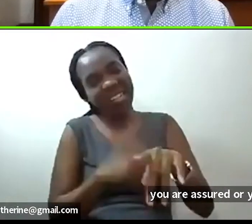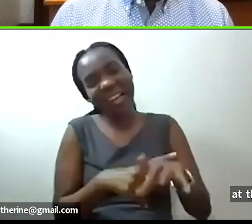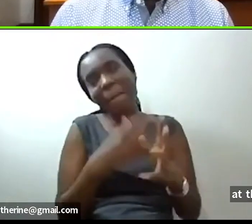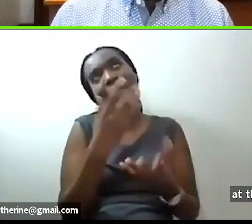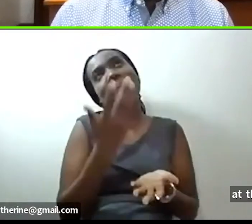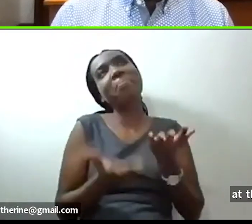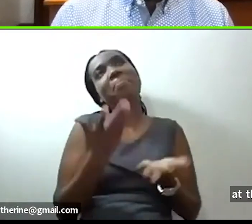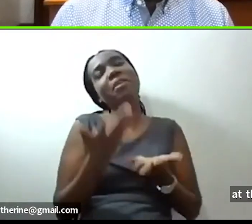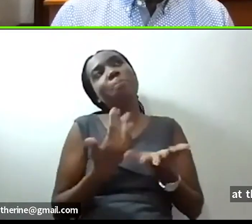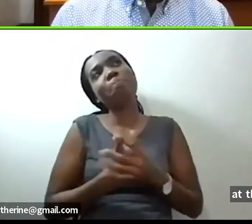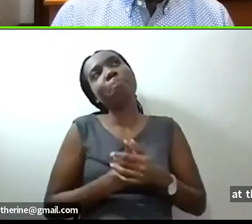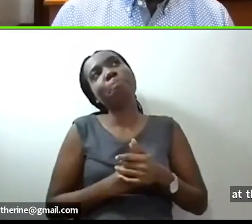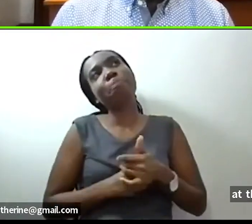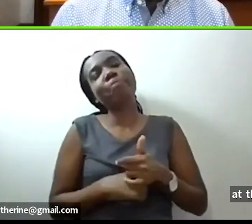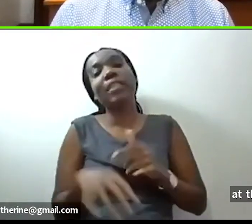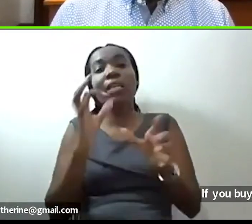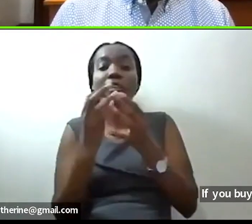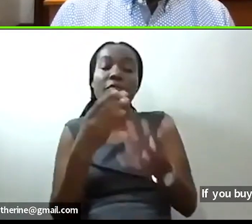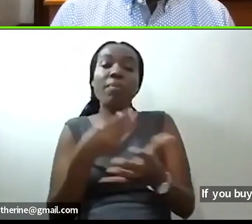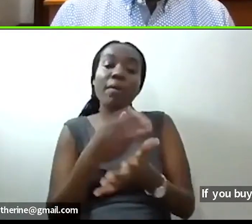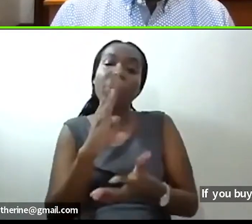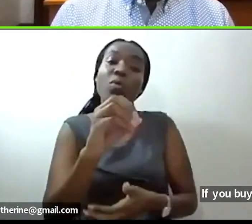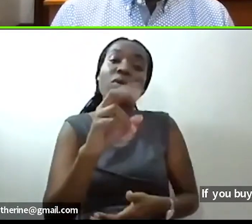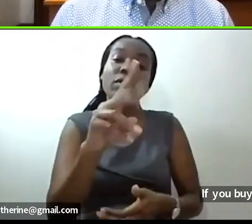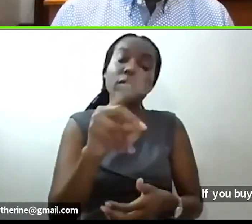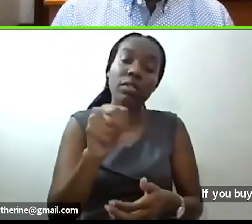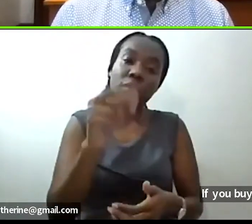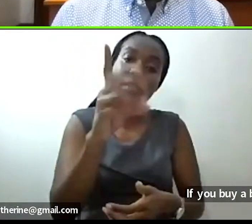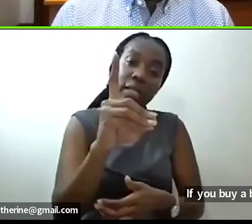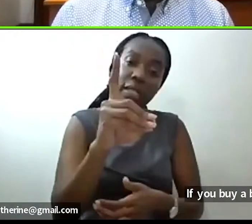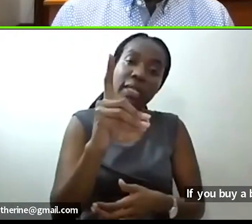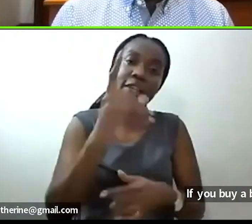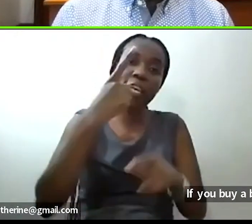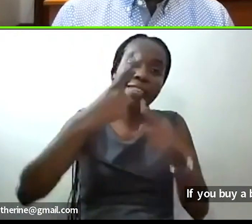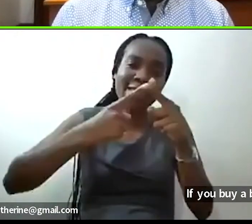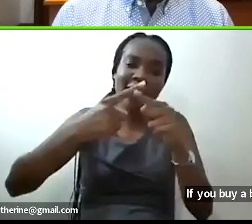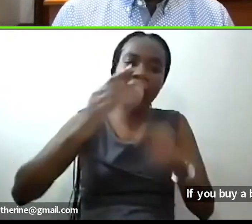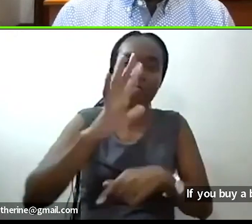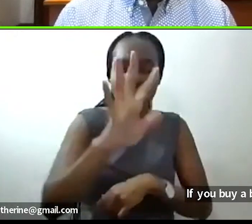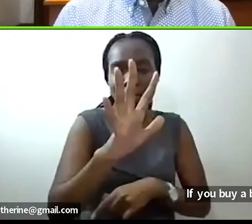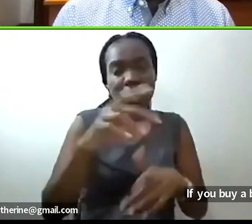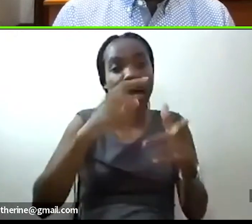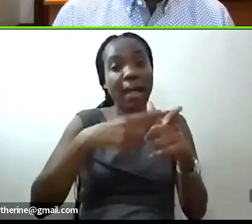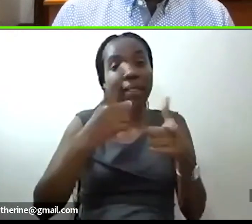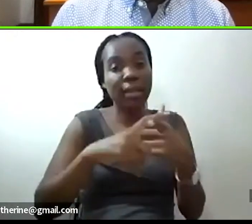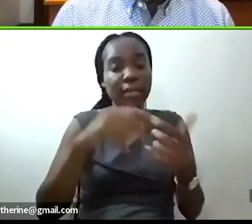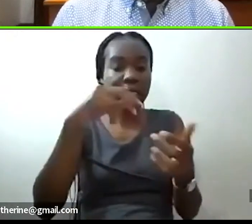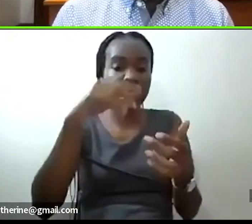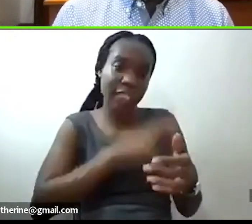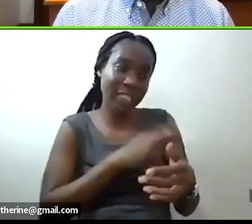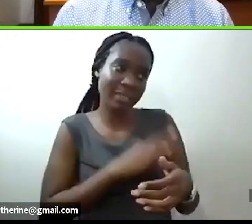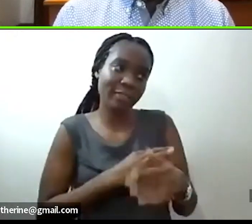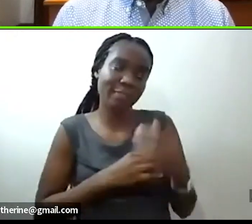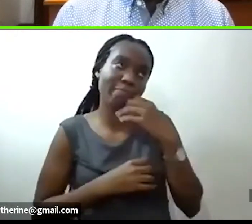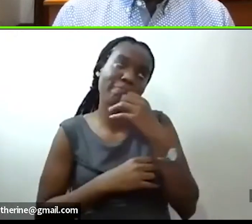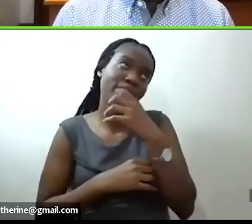a bond, for instance, of 5 years, and the interest is, as I had said earlier, let's say for the Treasury bond